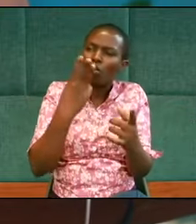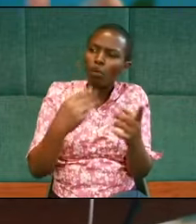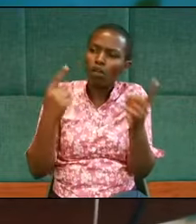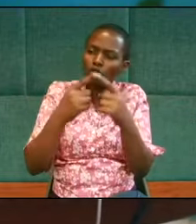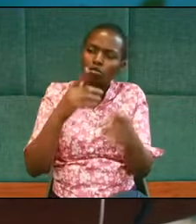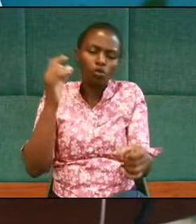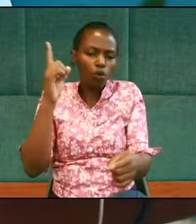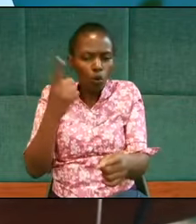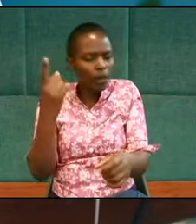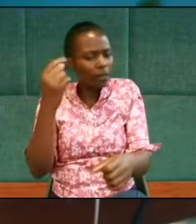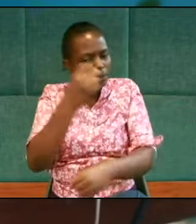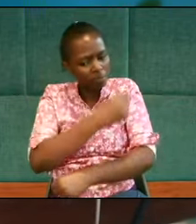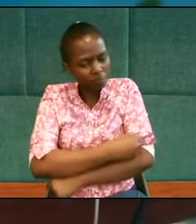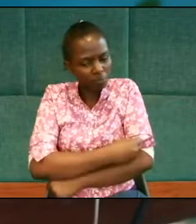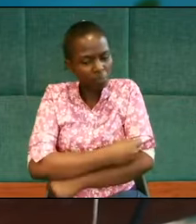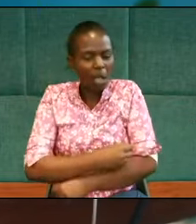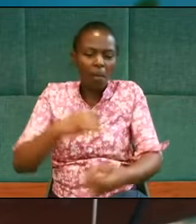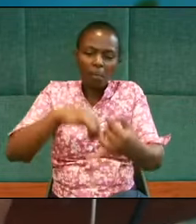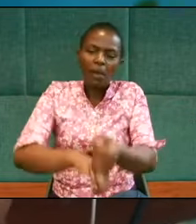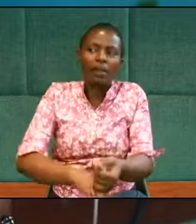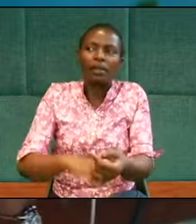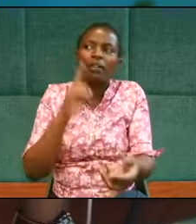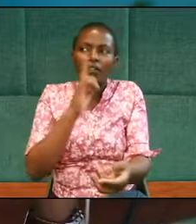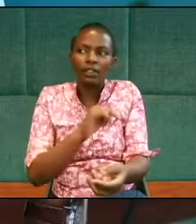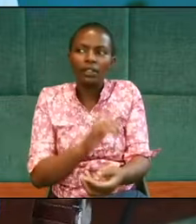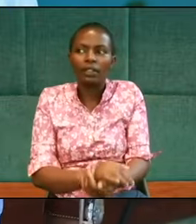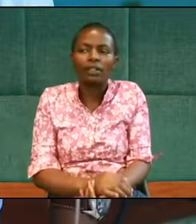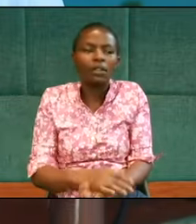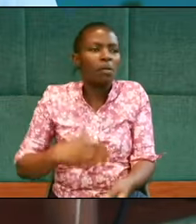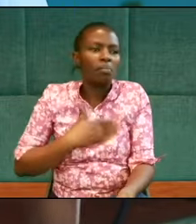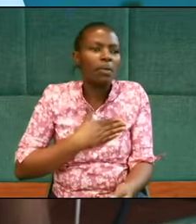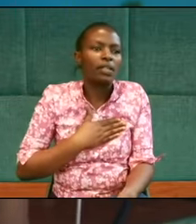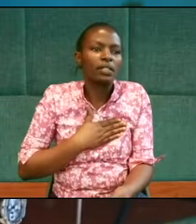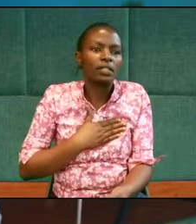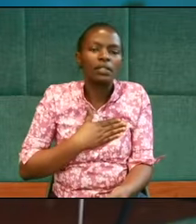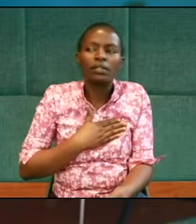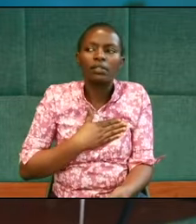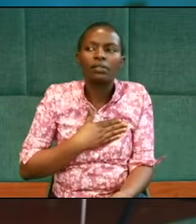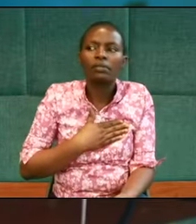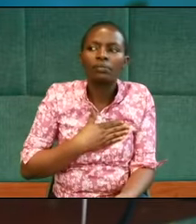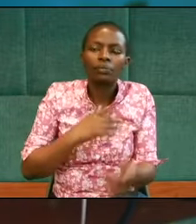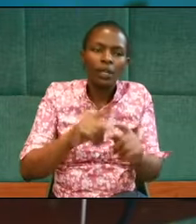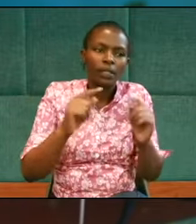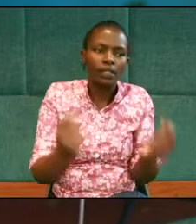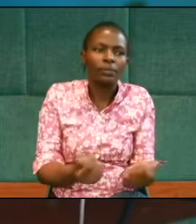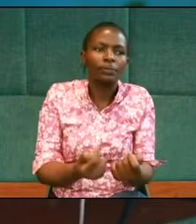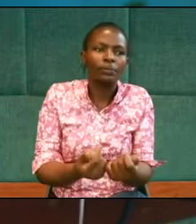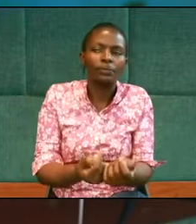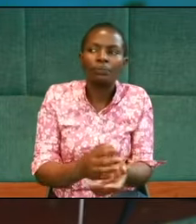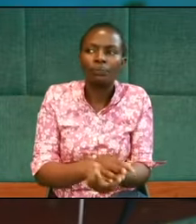that one day they are married? Please, tithe. Currently single.